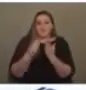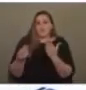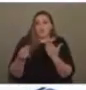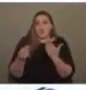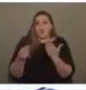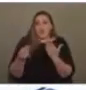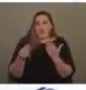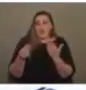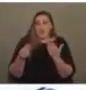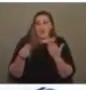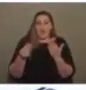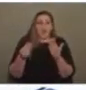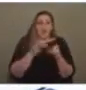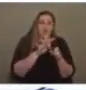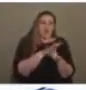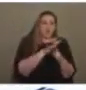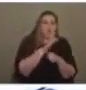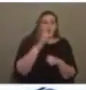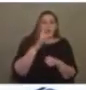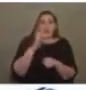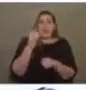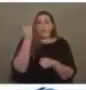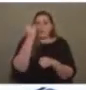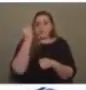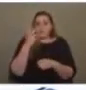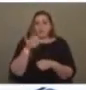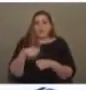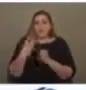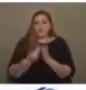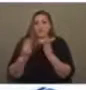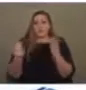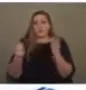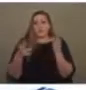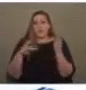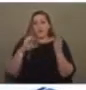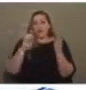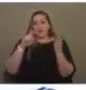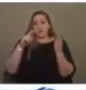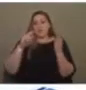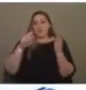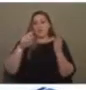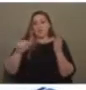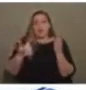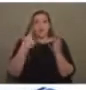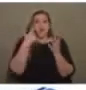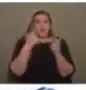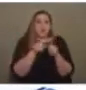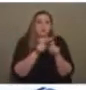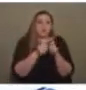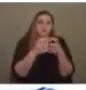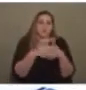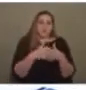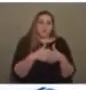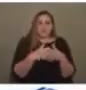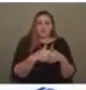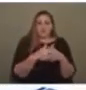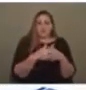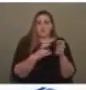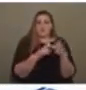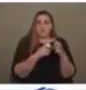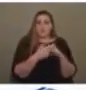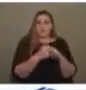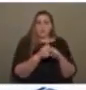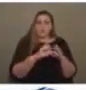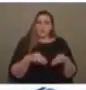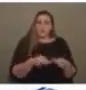Padrino of Pepsi or whether they can get to buy some Mavi and some empanada, right? So yes, we also have a machinery problem. We need to pump money into the economy